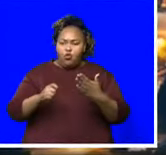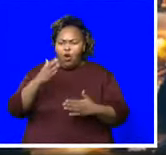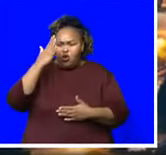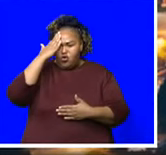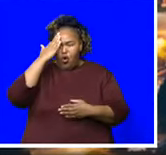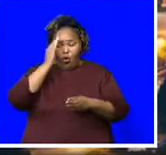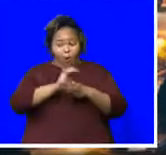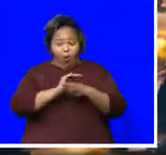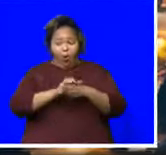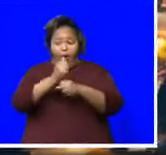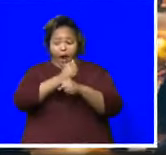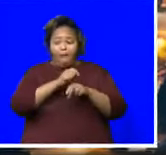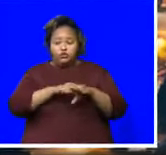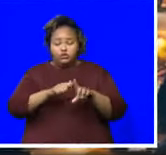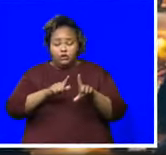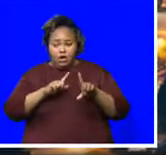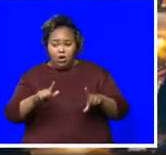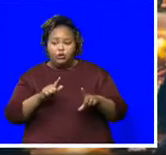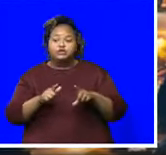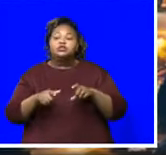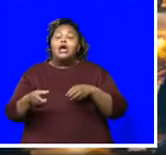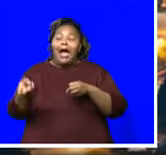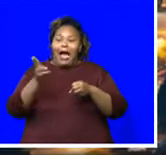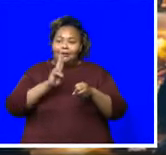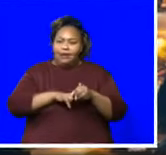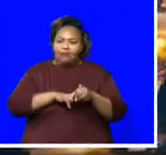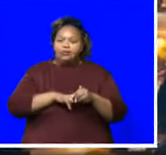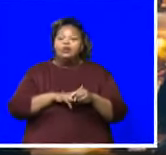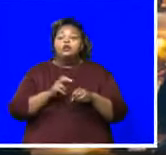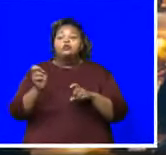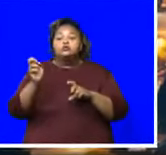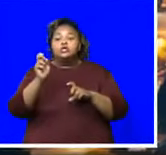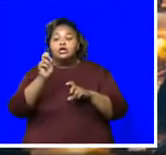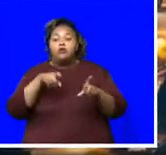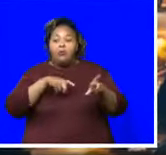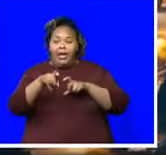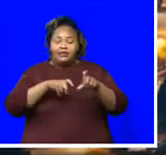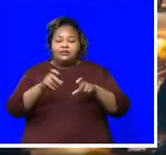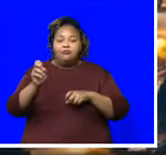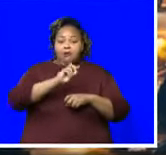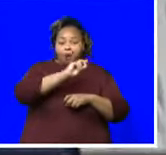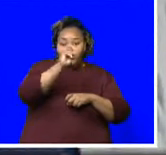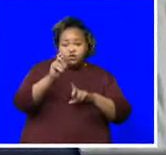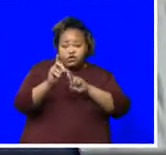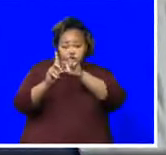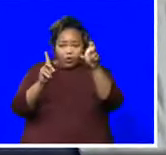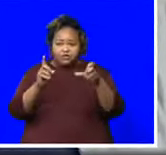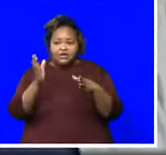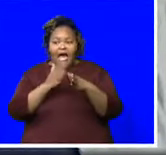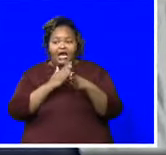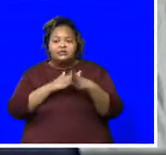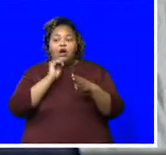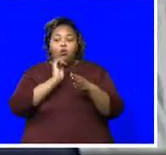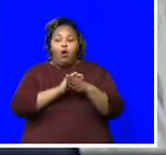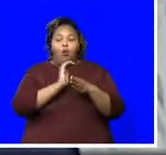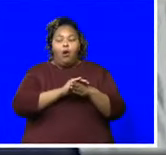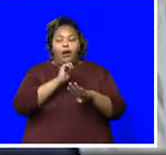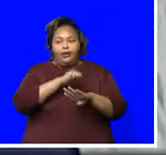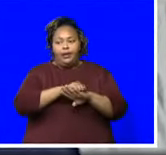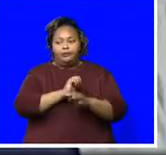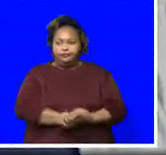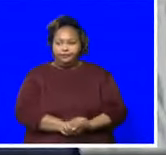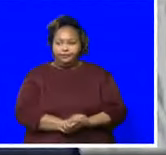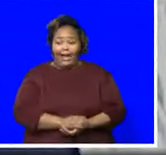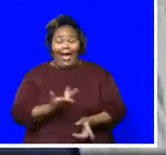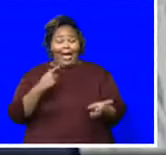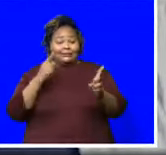esifundzeni saselibonjeni Jabulani Pato nakachubeka-ke noma kenakuchubeka lo mhlangano. Ngenhloso yokuthi bafundzi